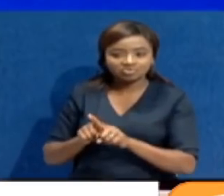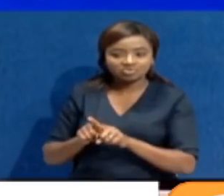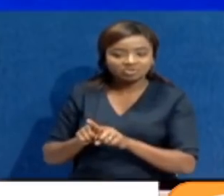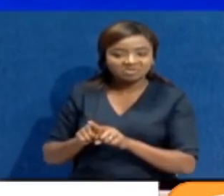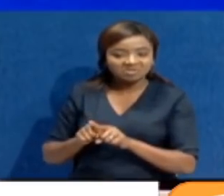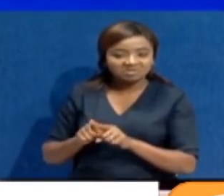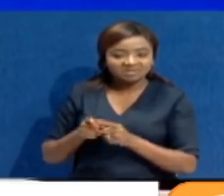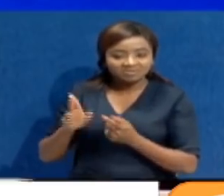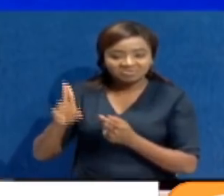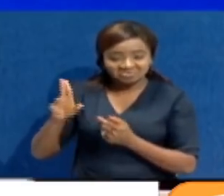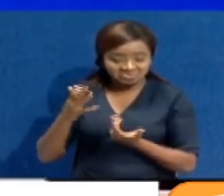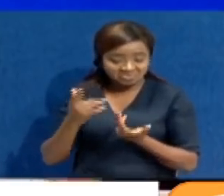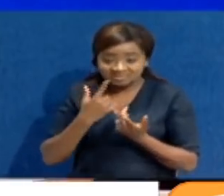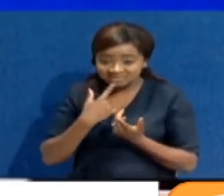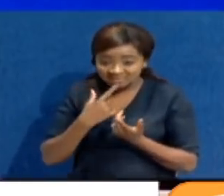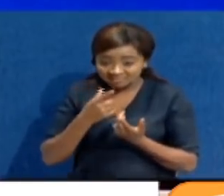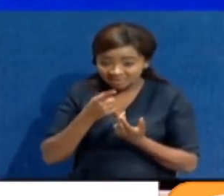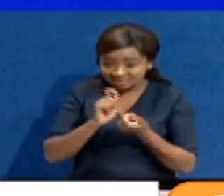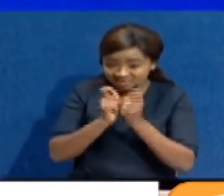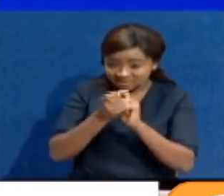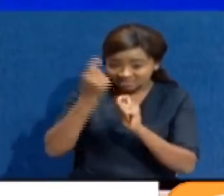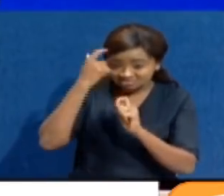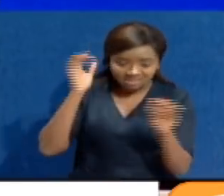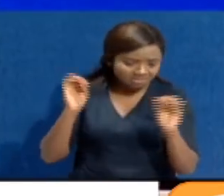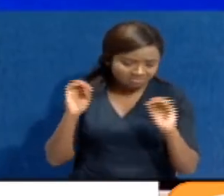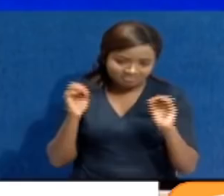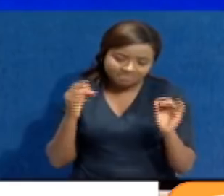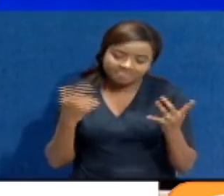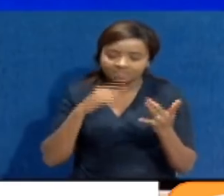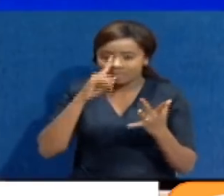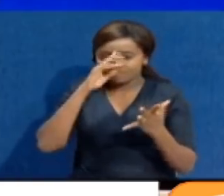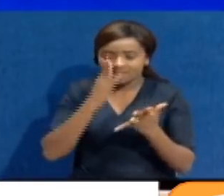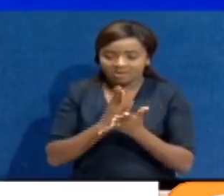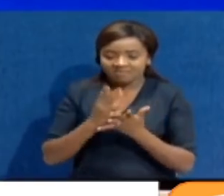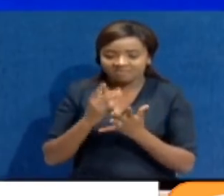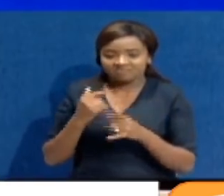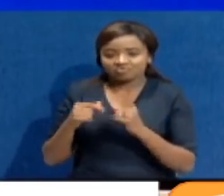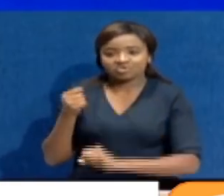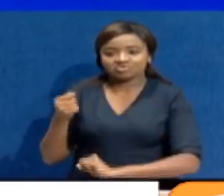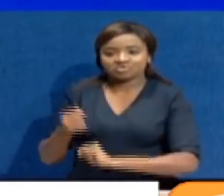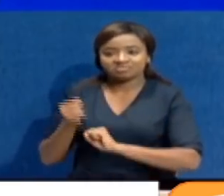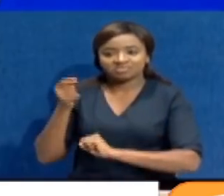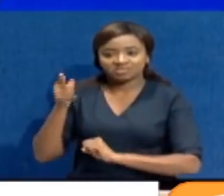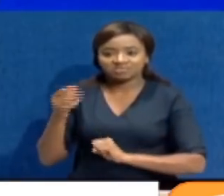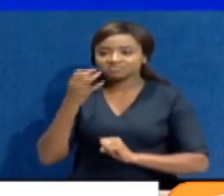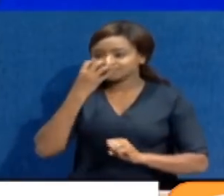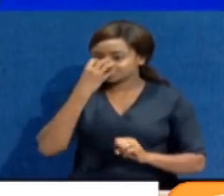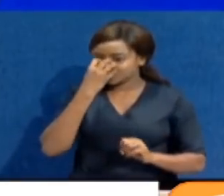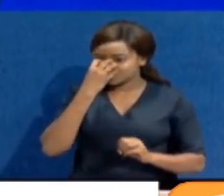on that public declaration. So I still believe supporting Ruto is